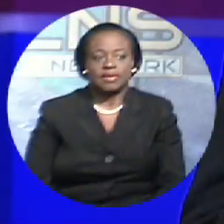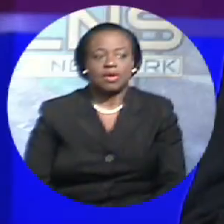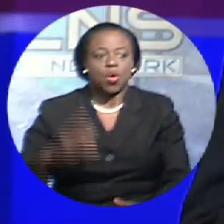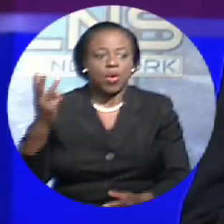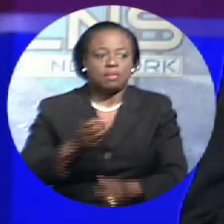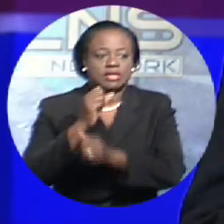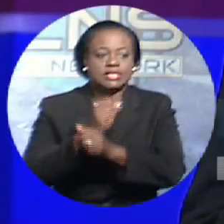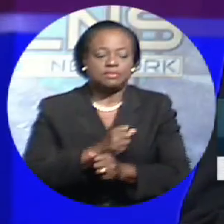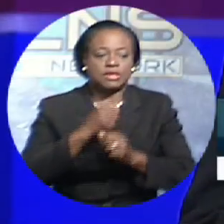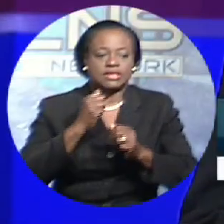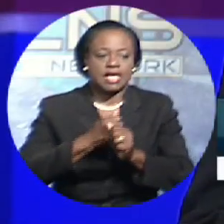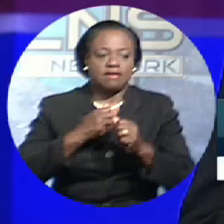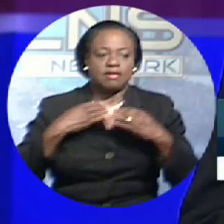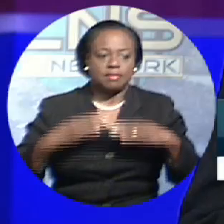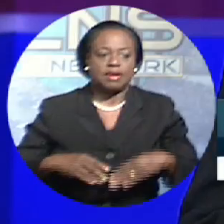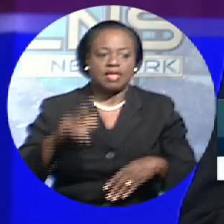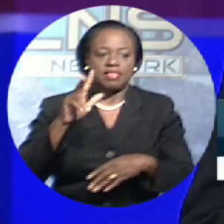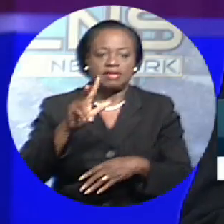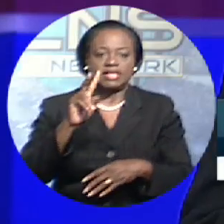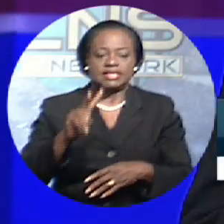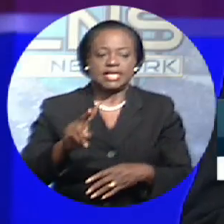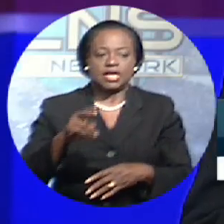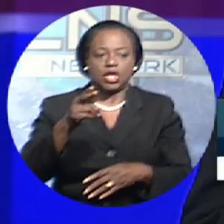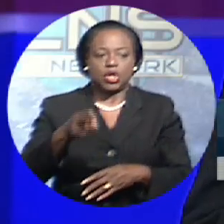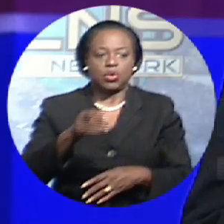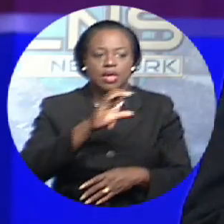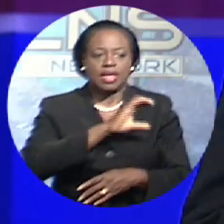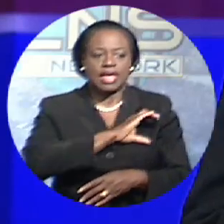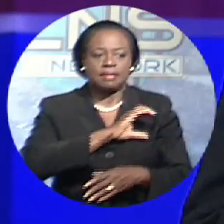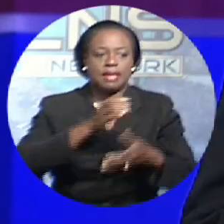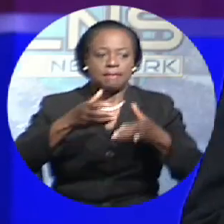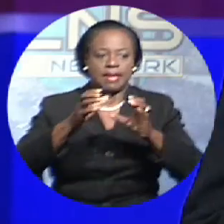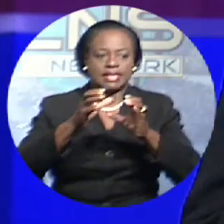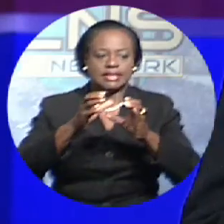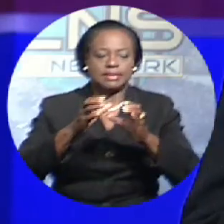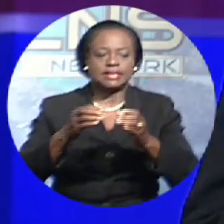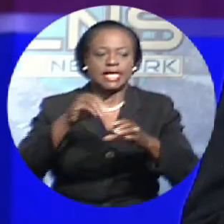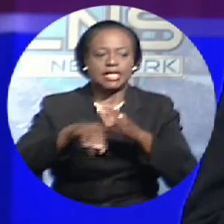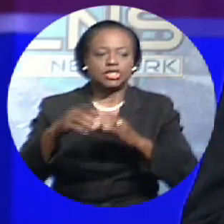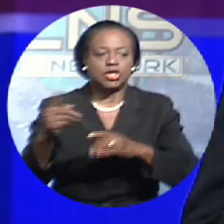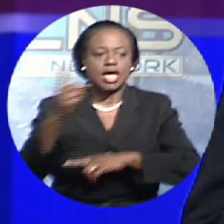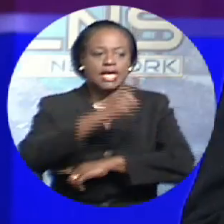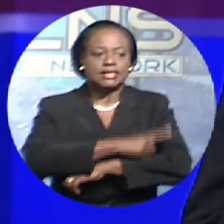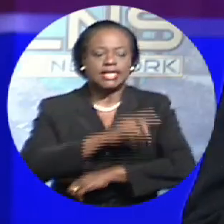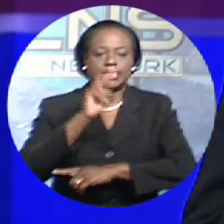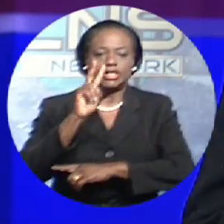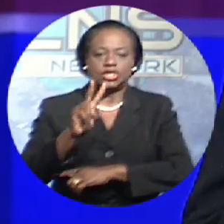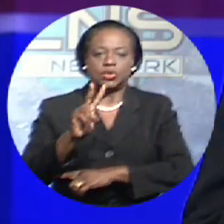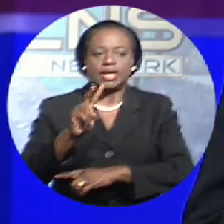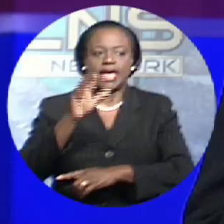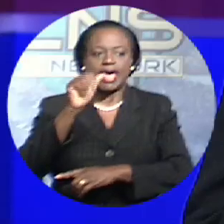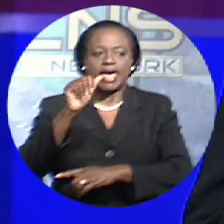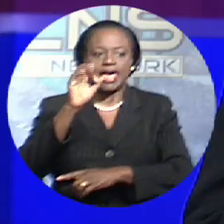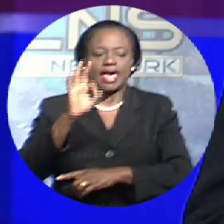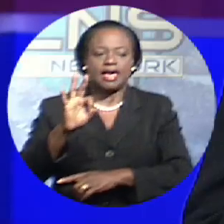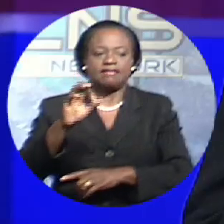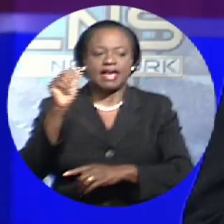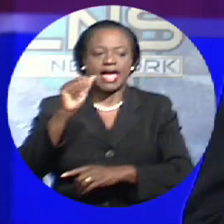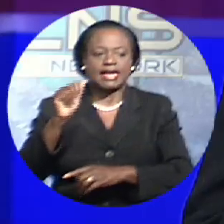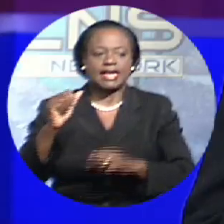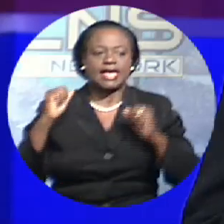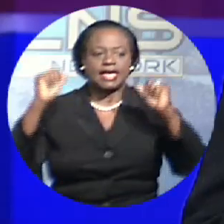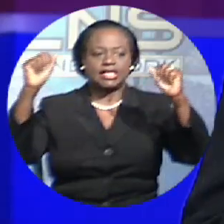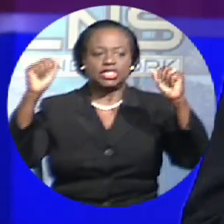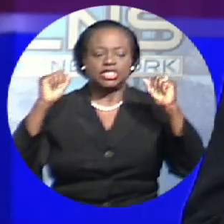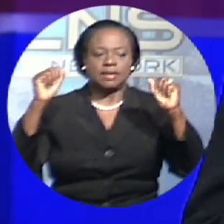Welcome to sports, everybody. The 32nd Hugh Campbell Basketball Classic is into day 2 over at the AF Adderley Gym, and that's where we